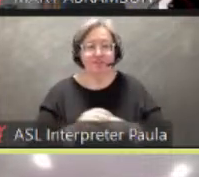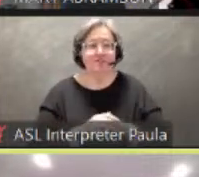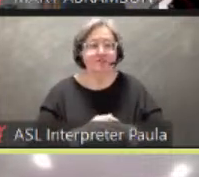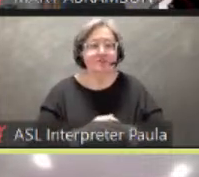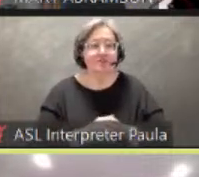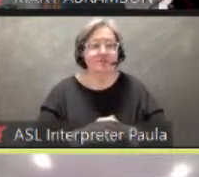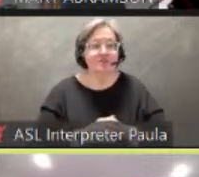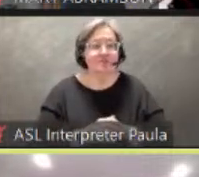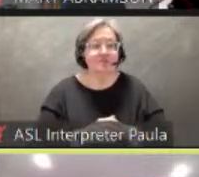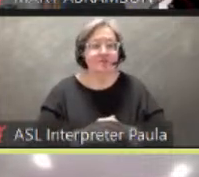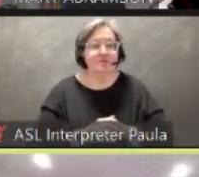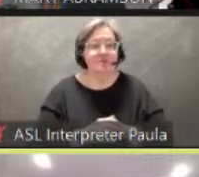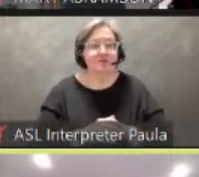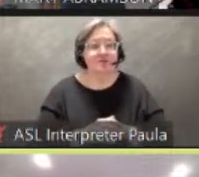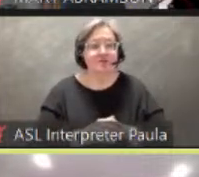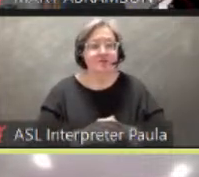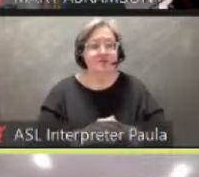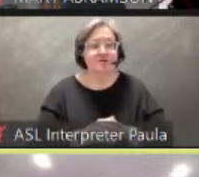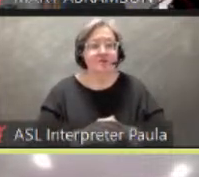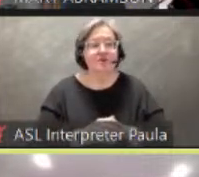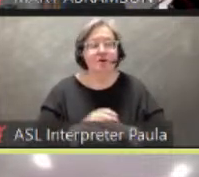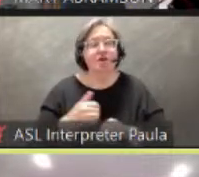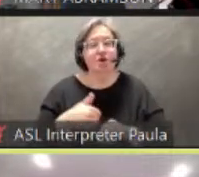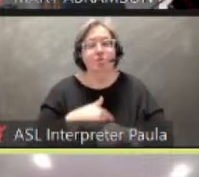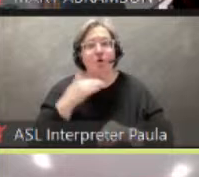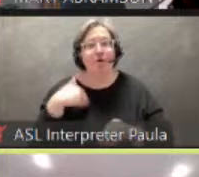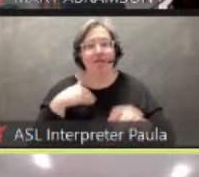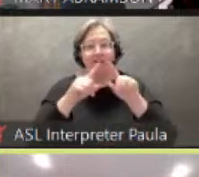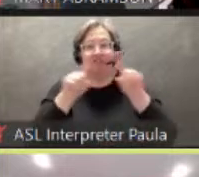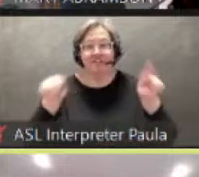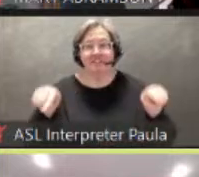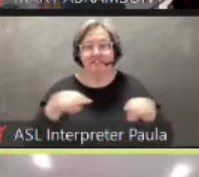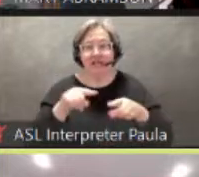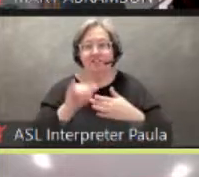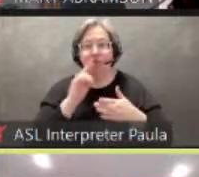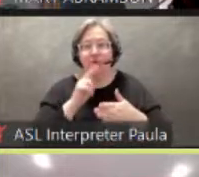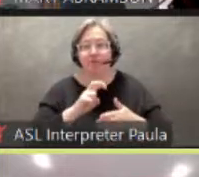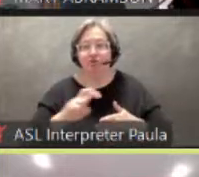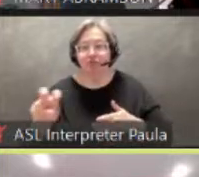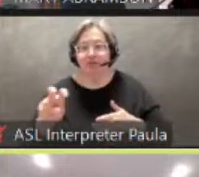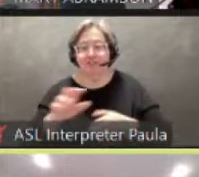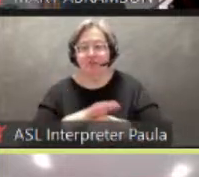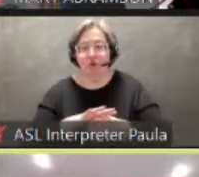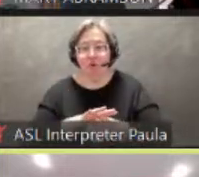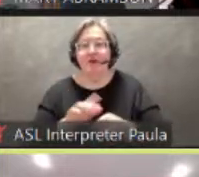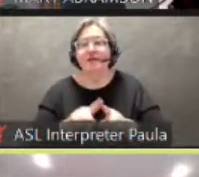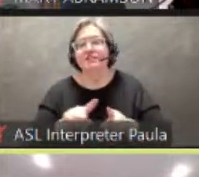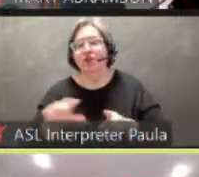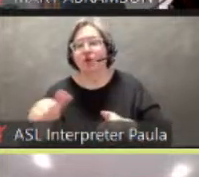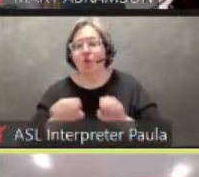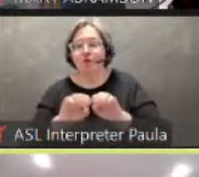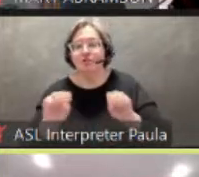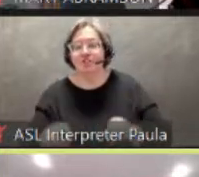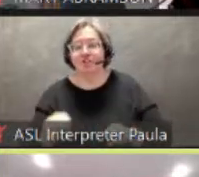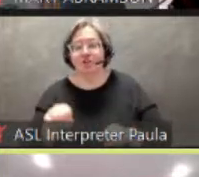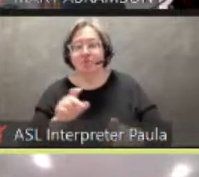signing that as the transfer location and as the alternate station that people should